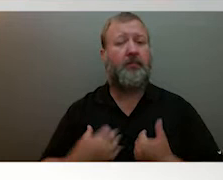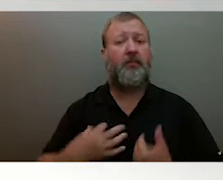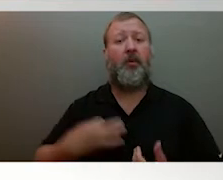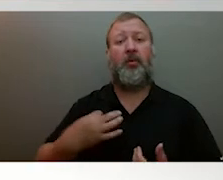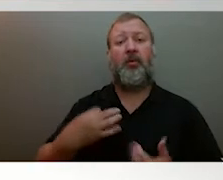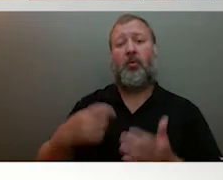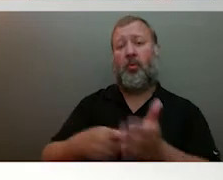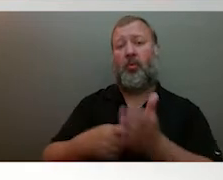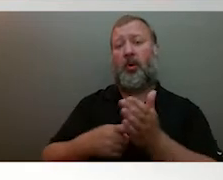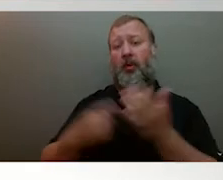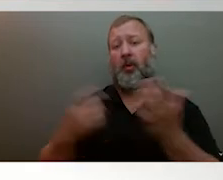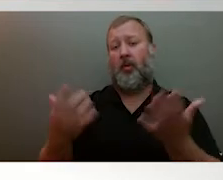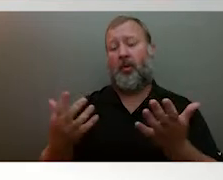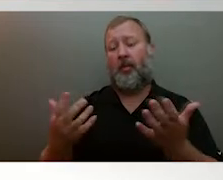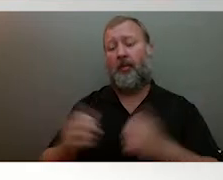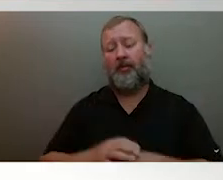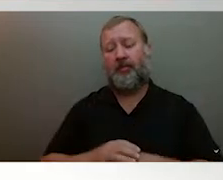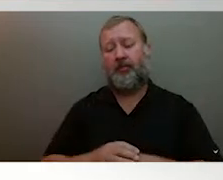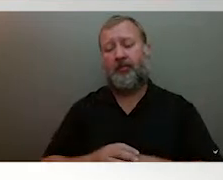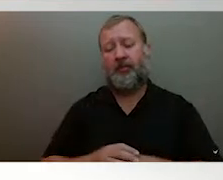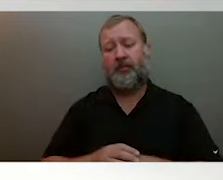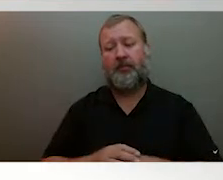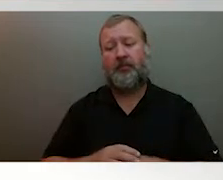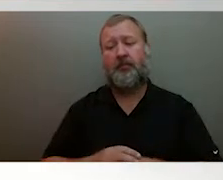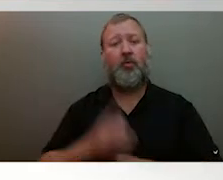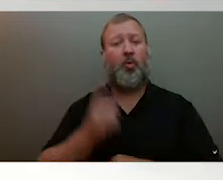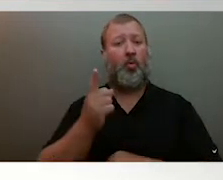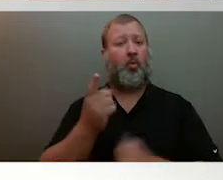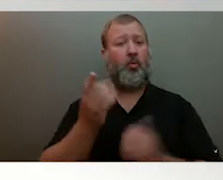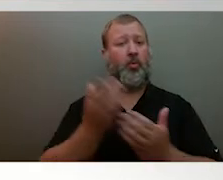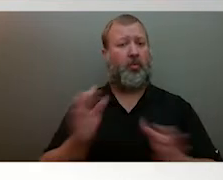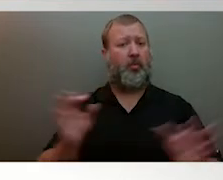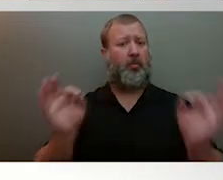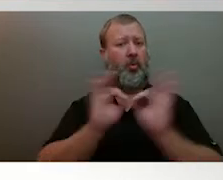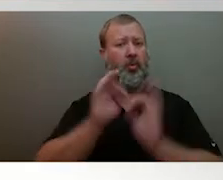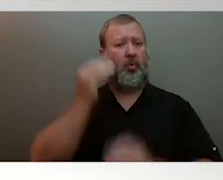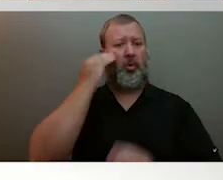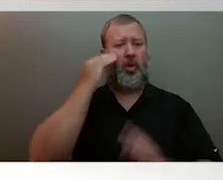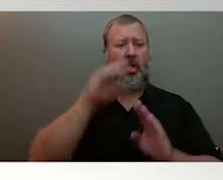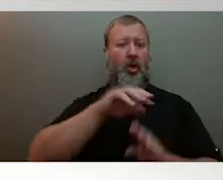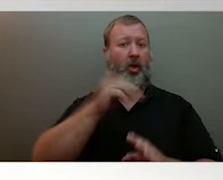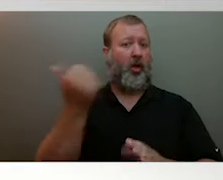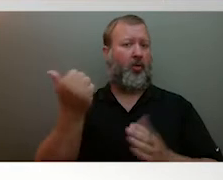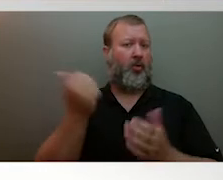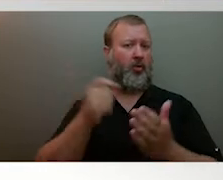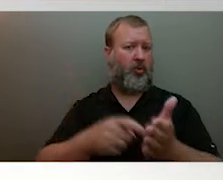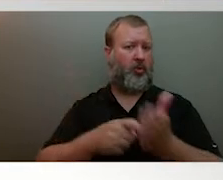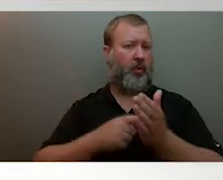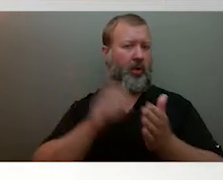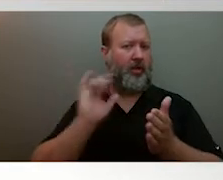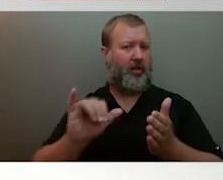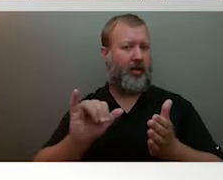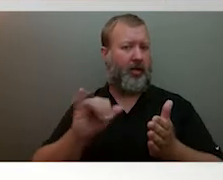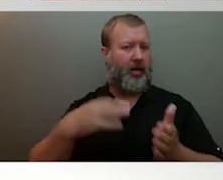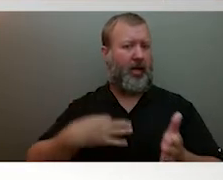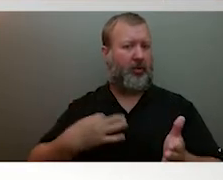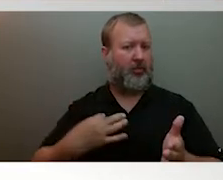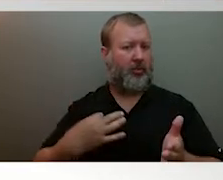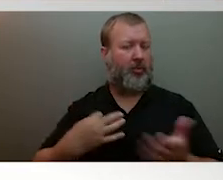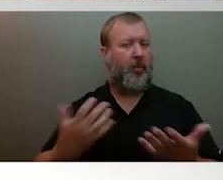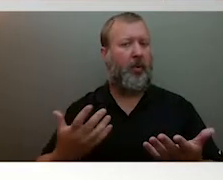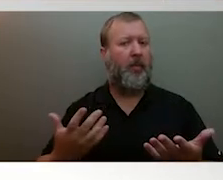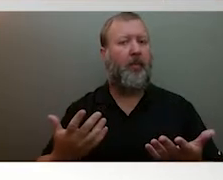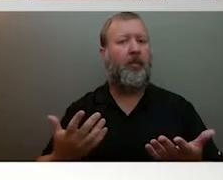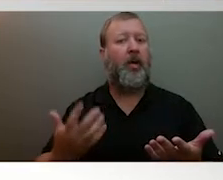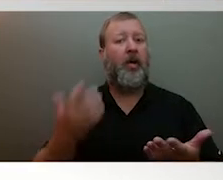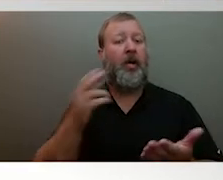Eligibility requirements. The one thing that is different from other requirements within eligibility is that